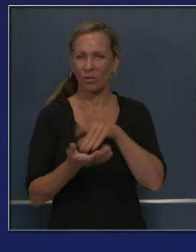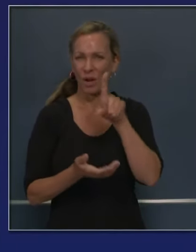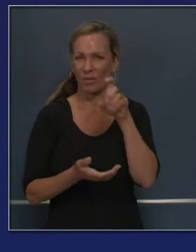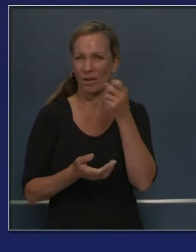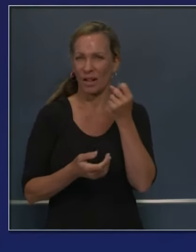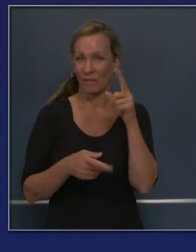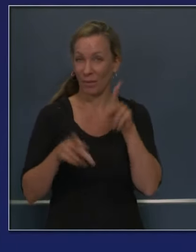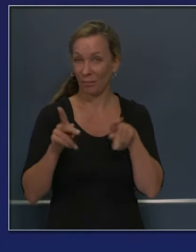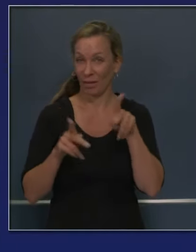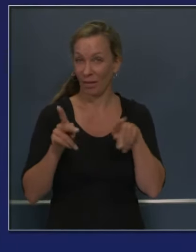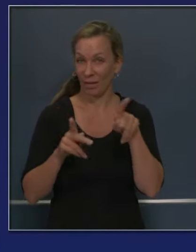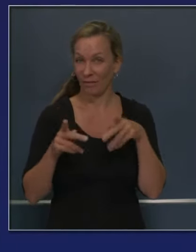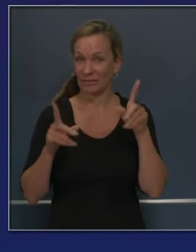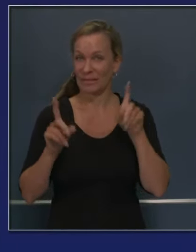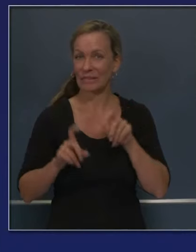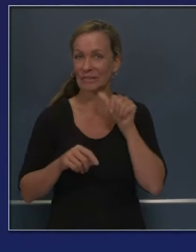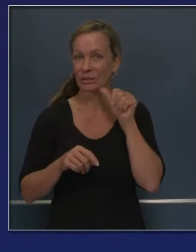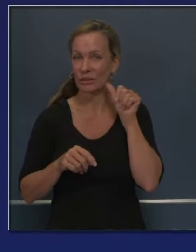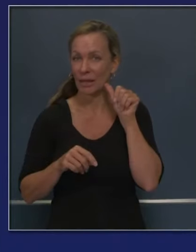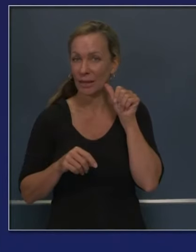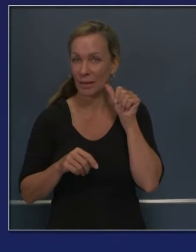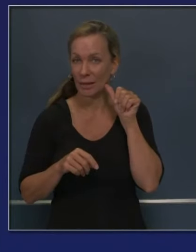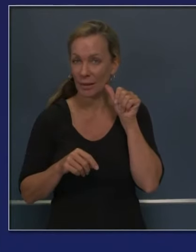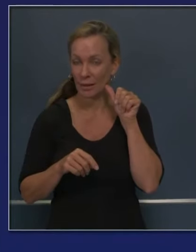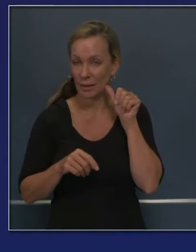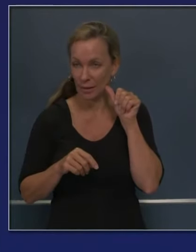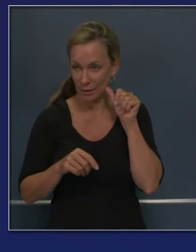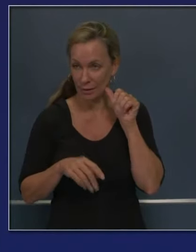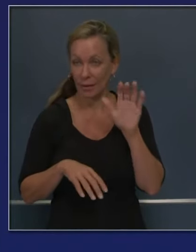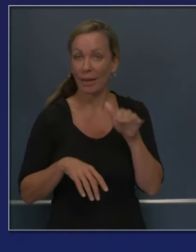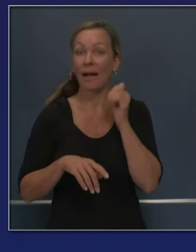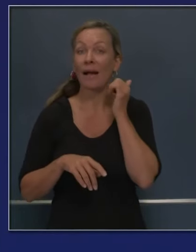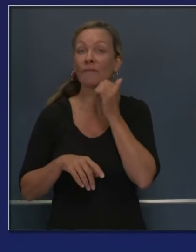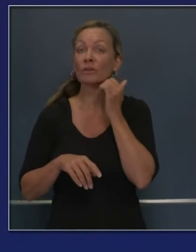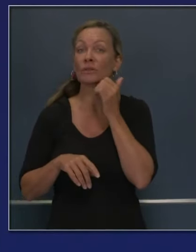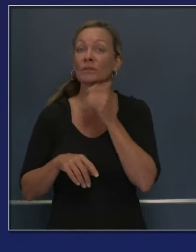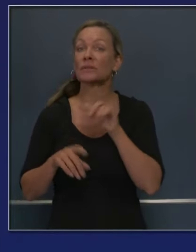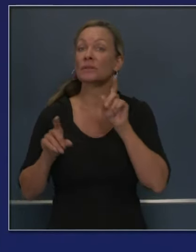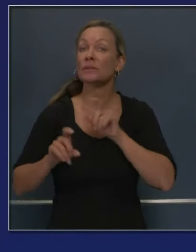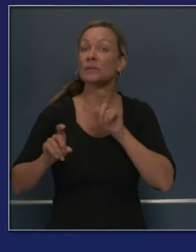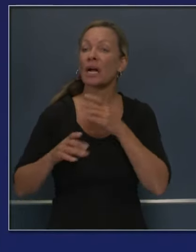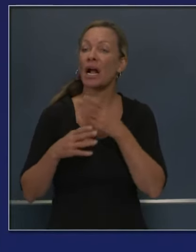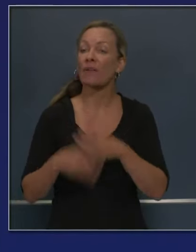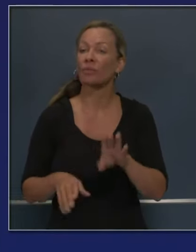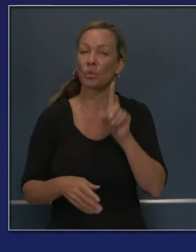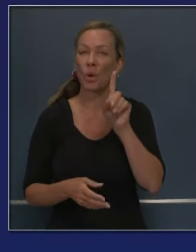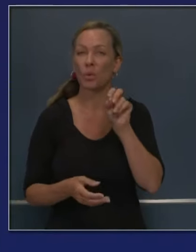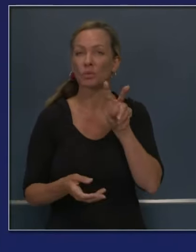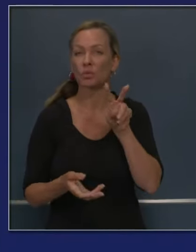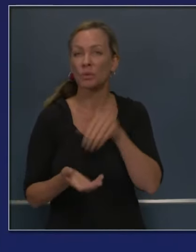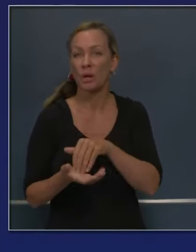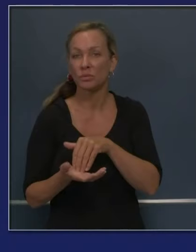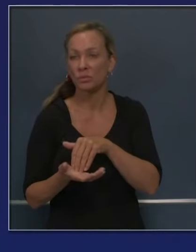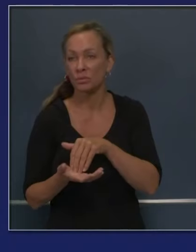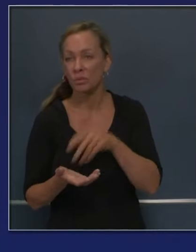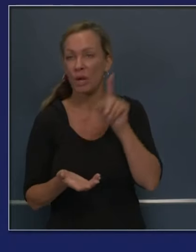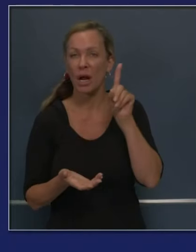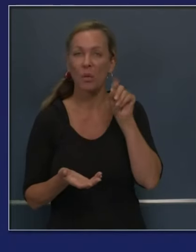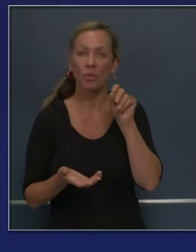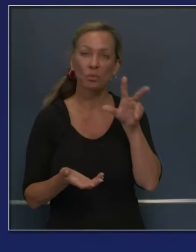see that the 7-day average of daily tests is a little over 102,000, close to 103,000, which is slightly